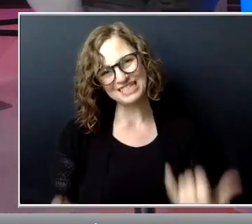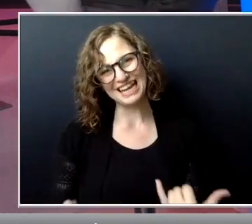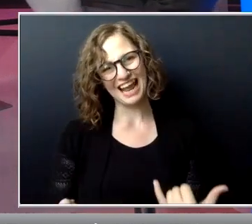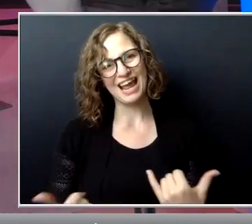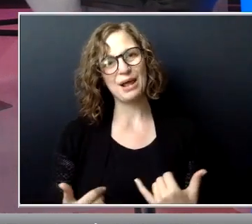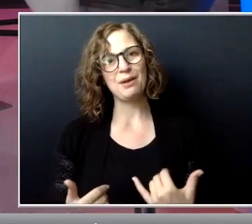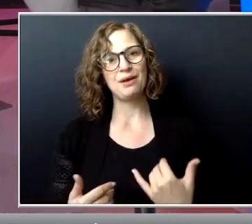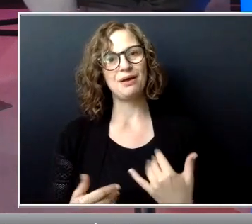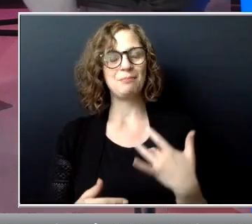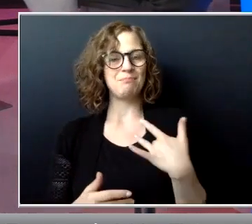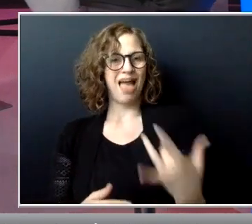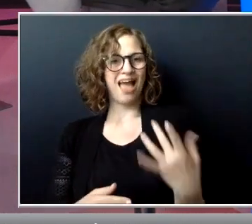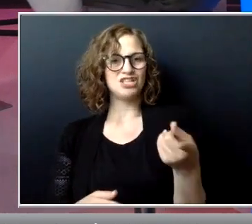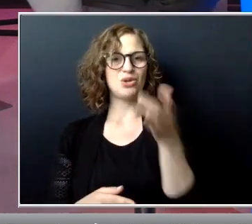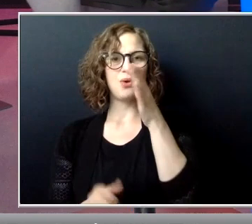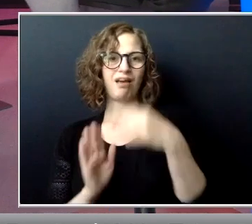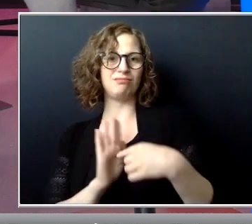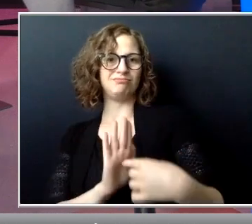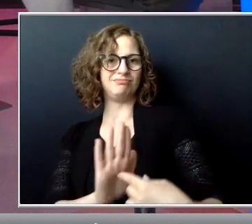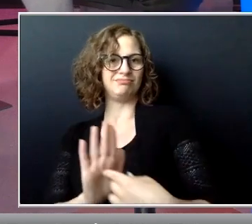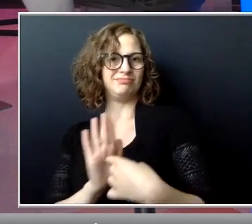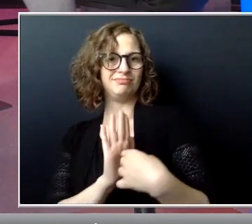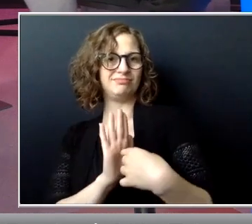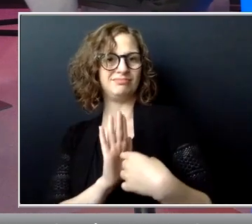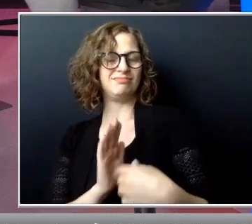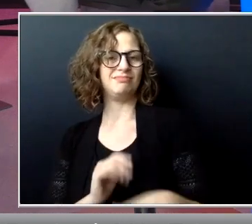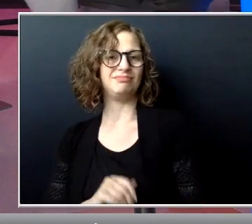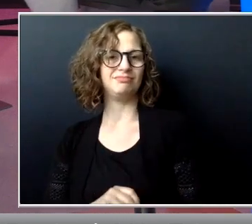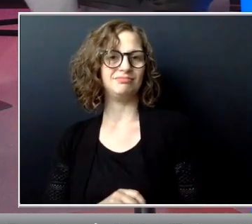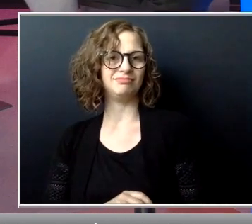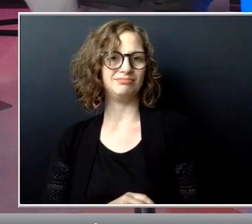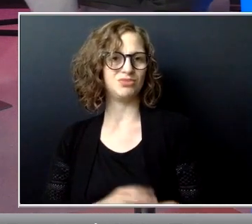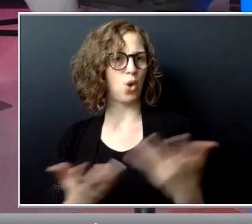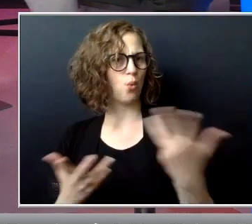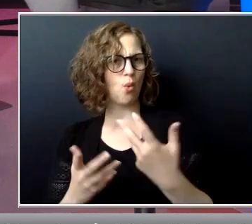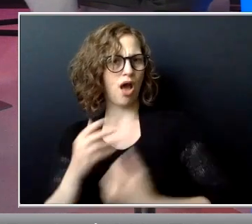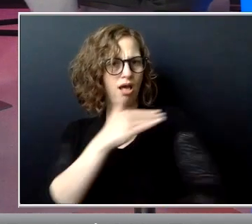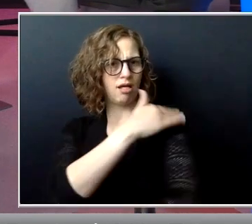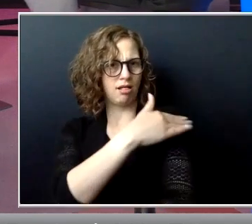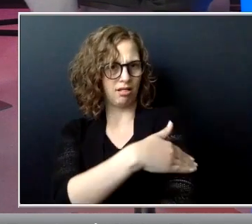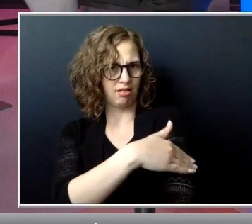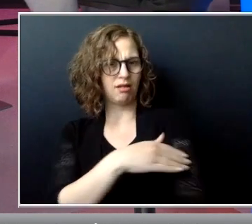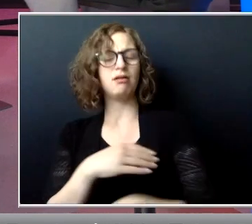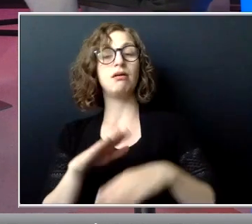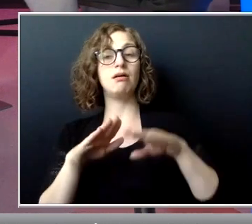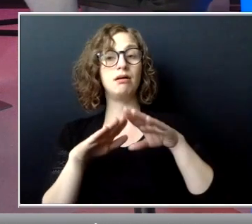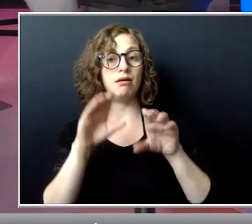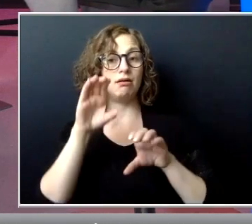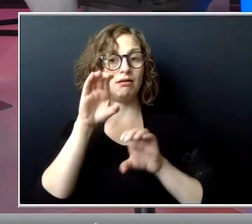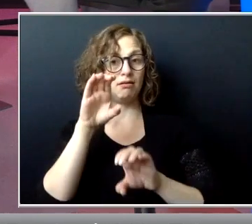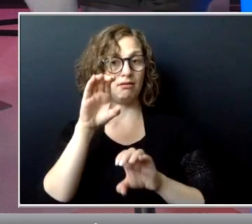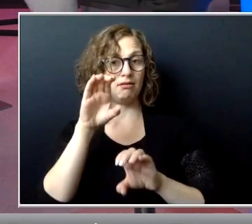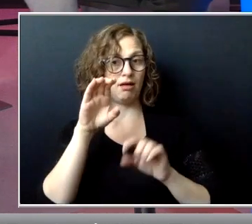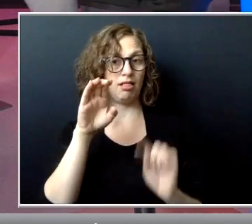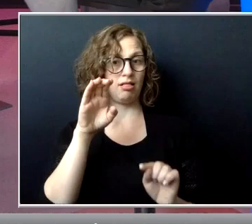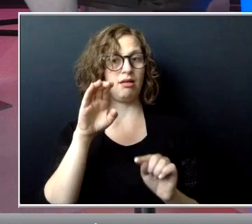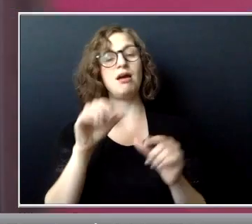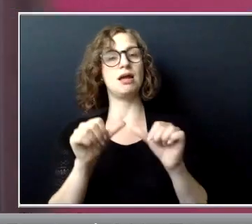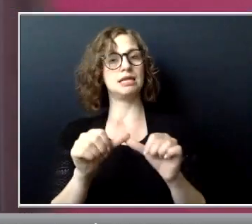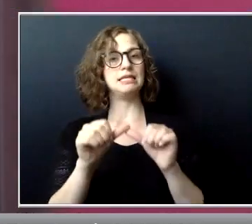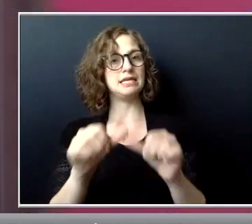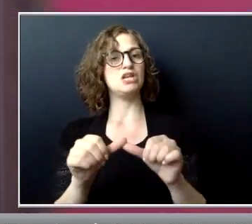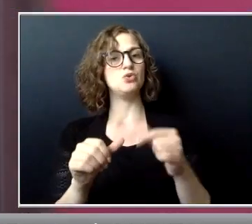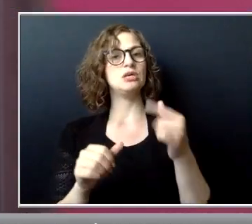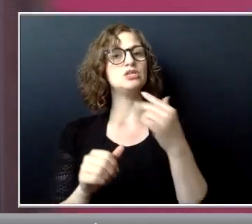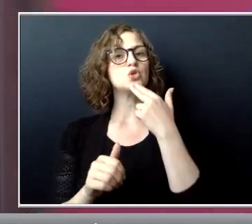she's going to show us how she keeps her stuff visible. What are those? This right here on the bottom is my continuous glucose monitor, and this up here